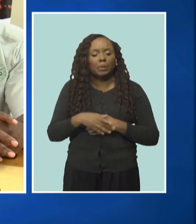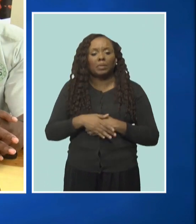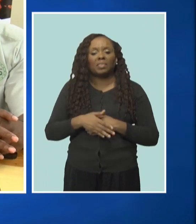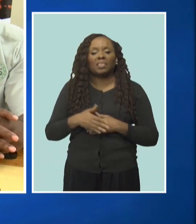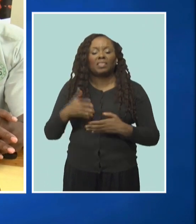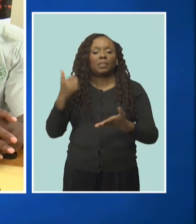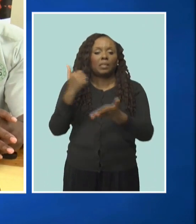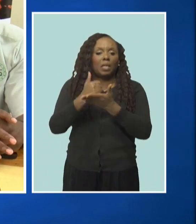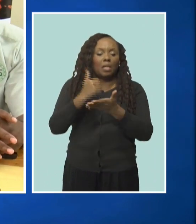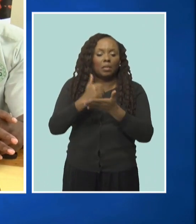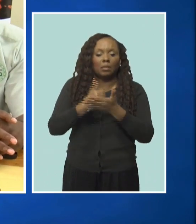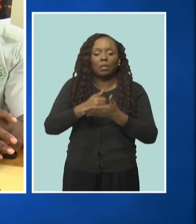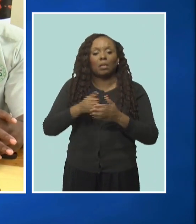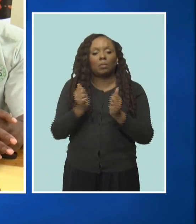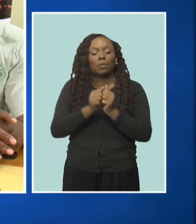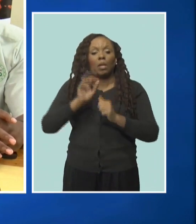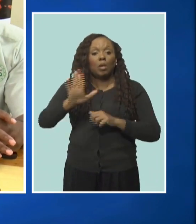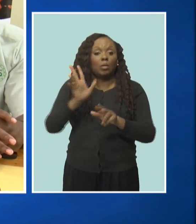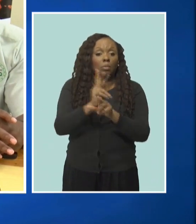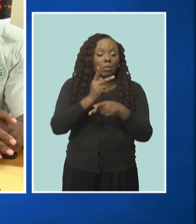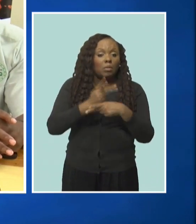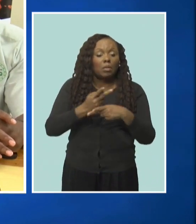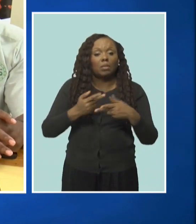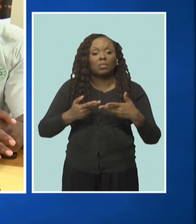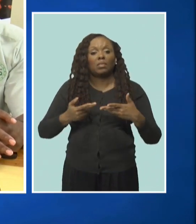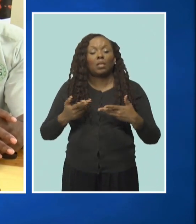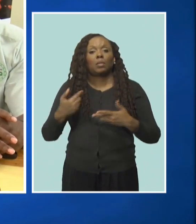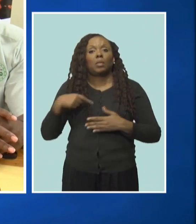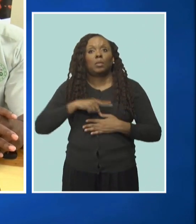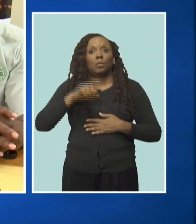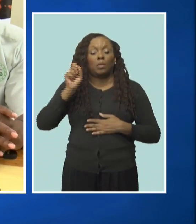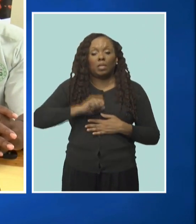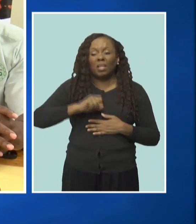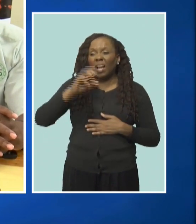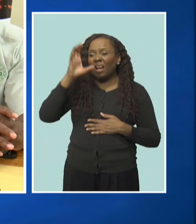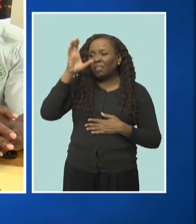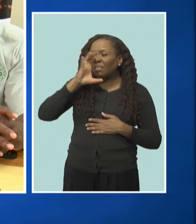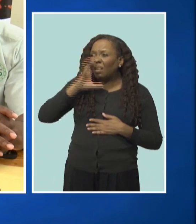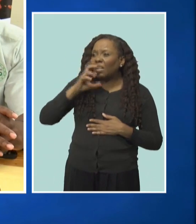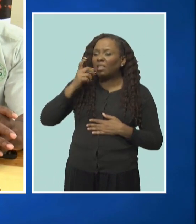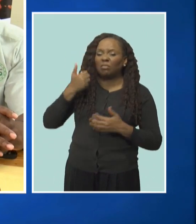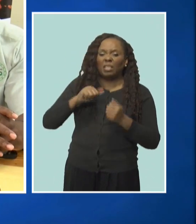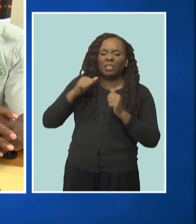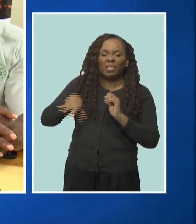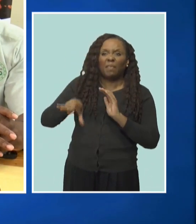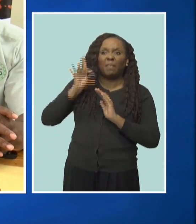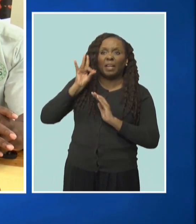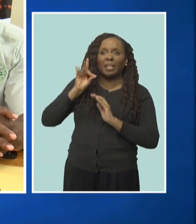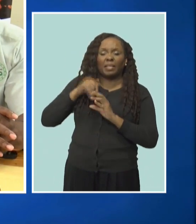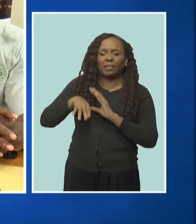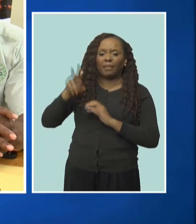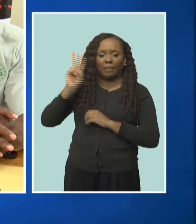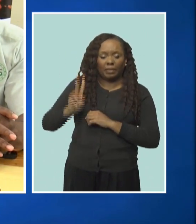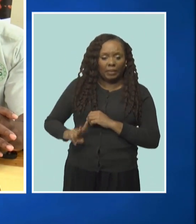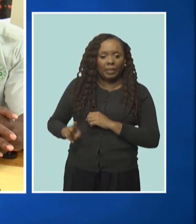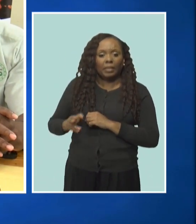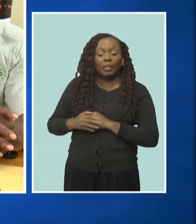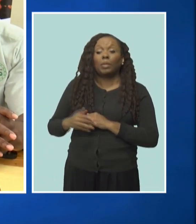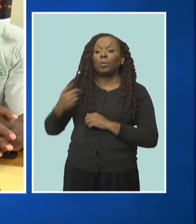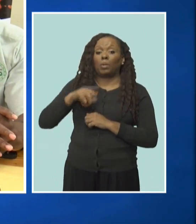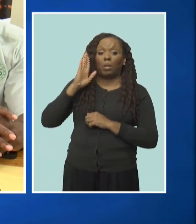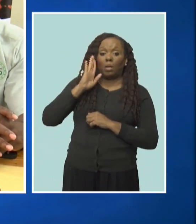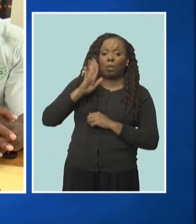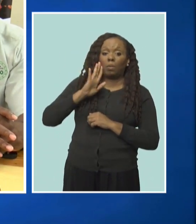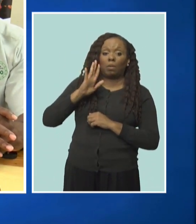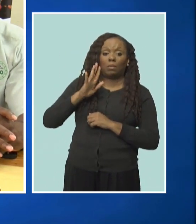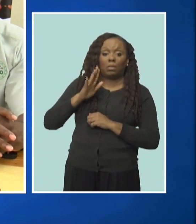the production of your products that we can look for in Venezuela and put you over in touch with those